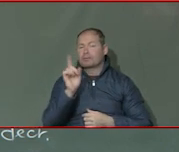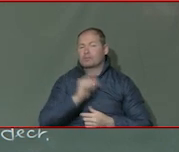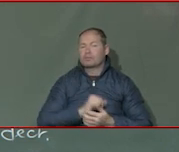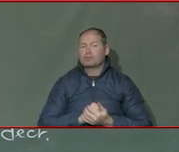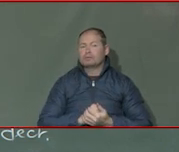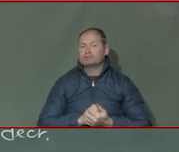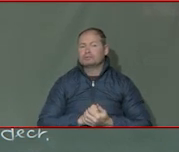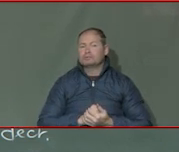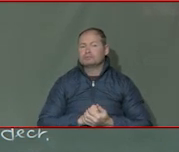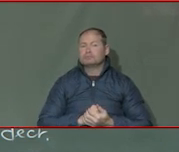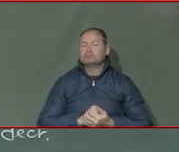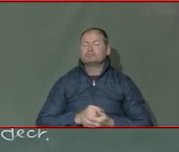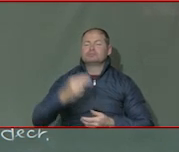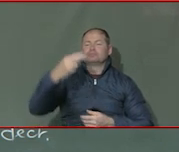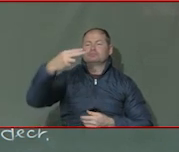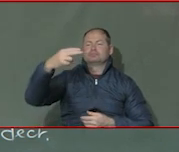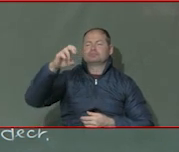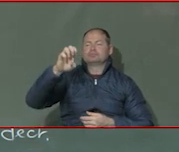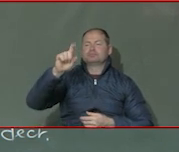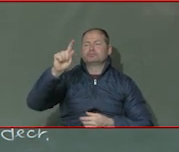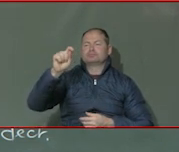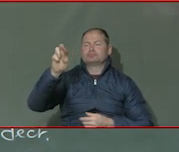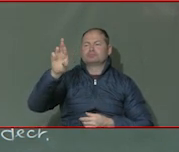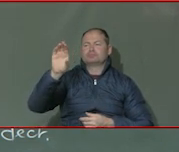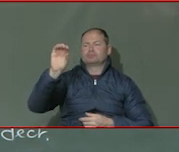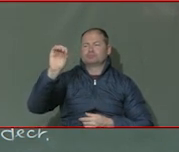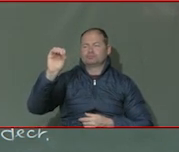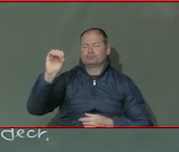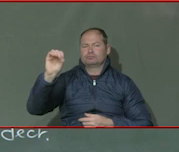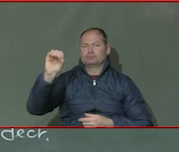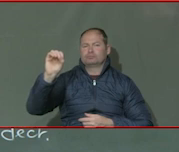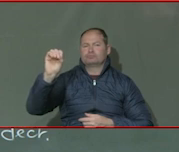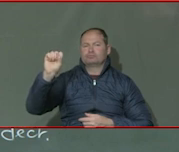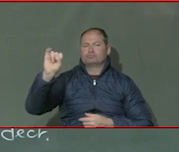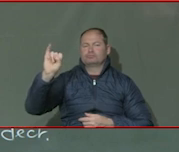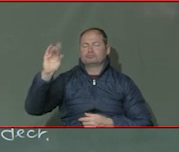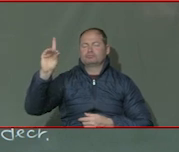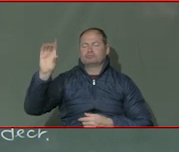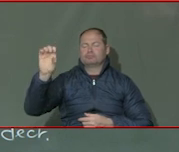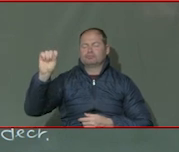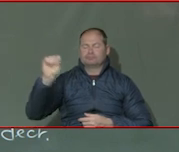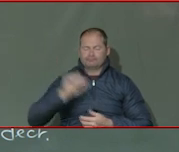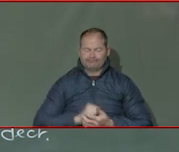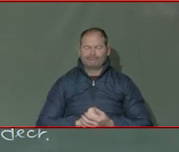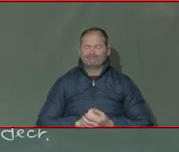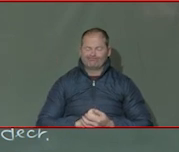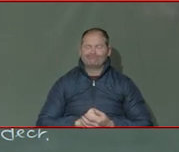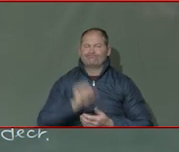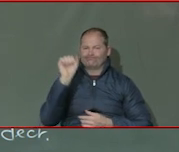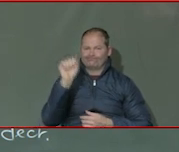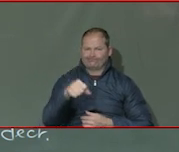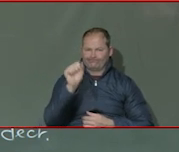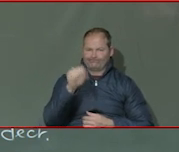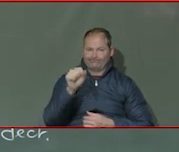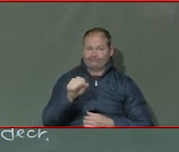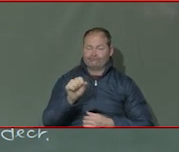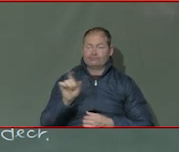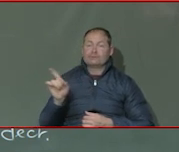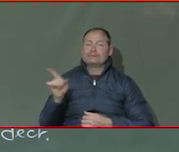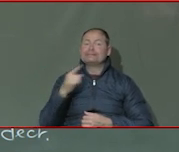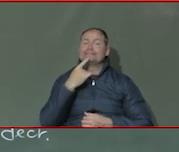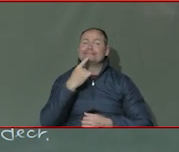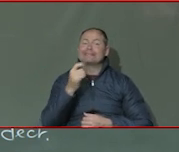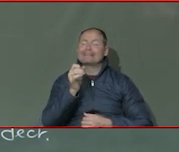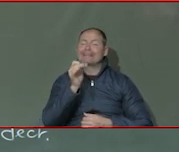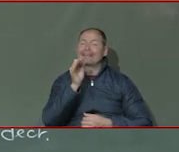Heterozygous. Well done. Heterozygous. You call it heterozygous. Now, Mendel said, if you have the dominant allele present,